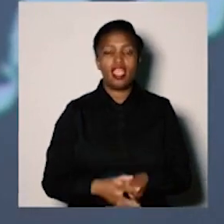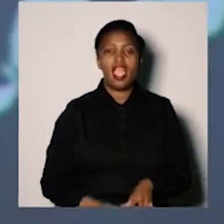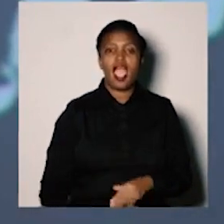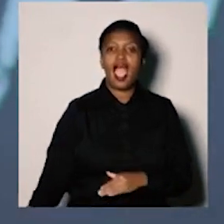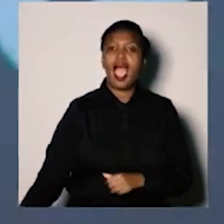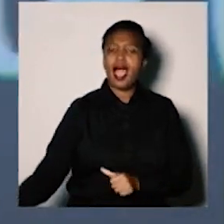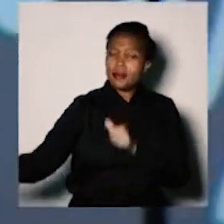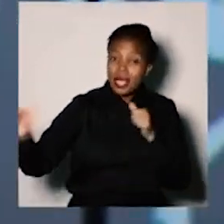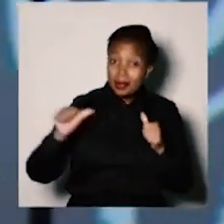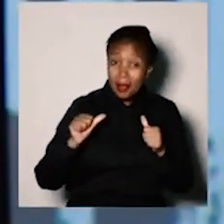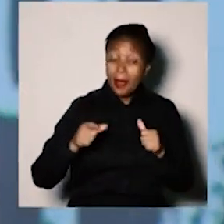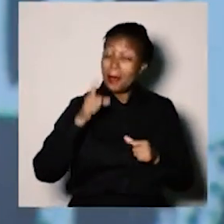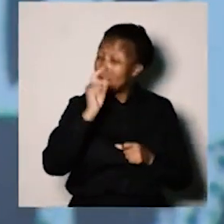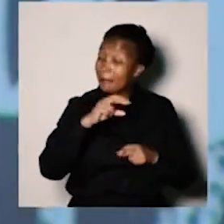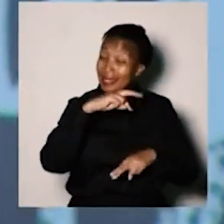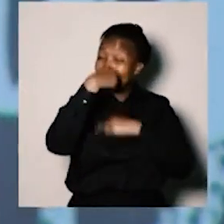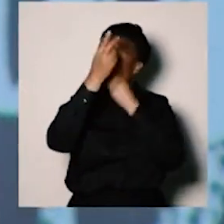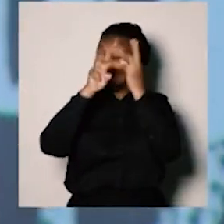But heaven said,